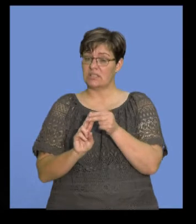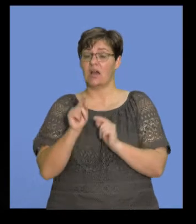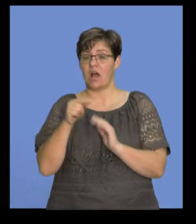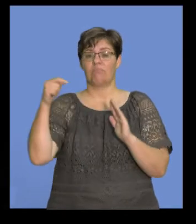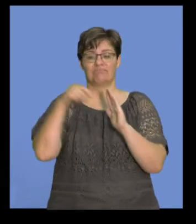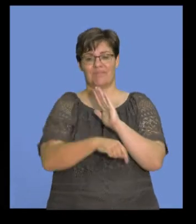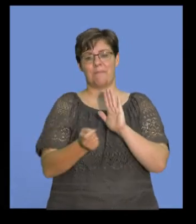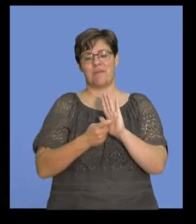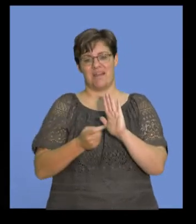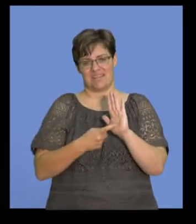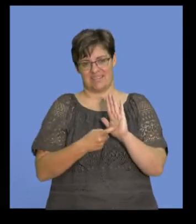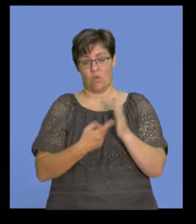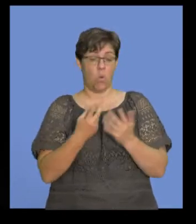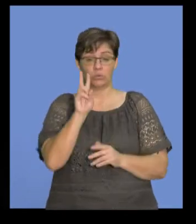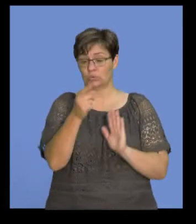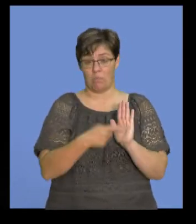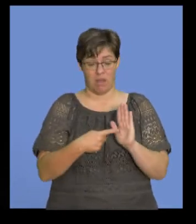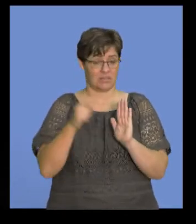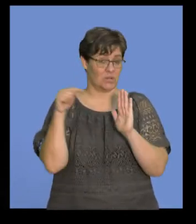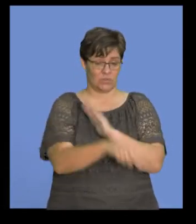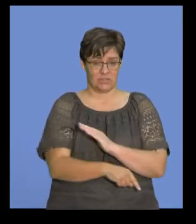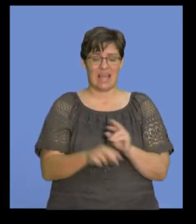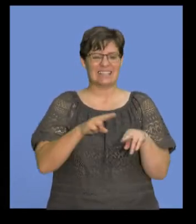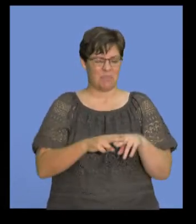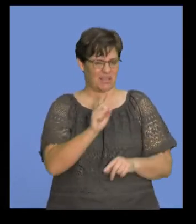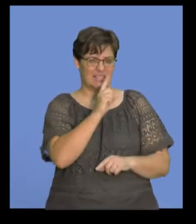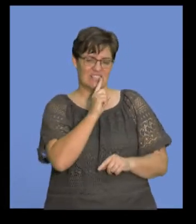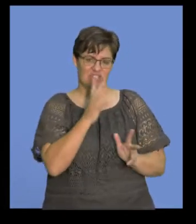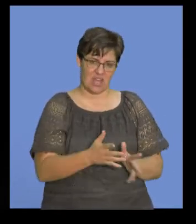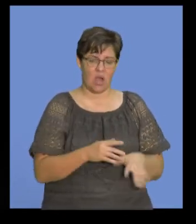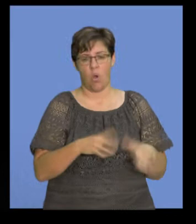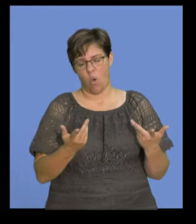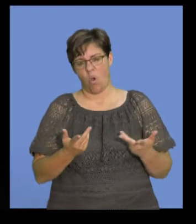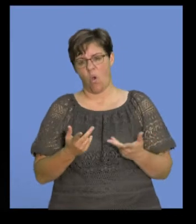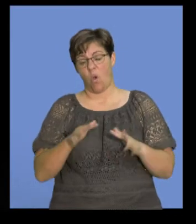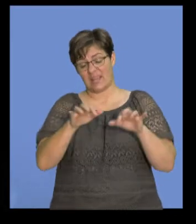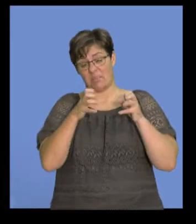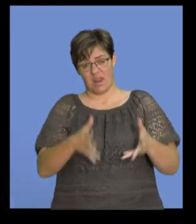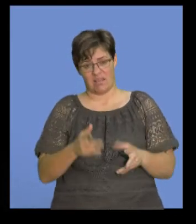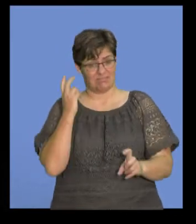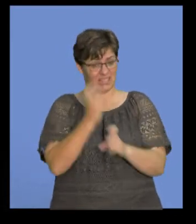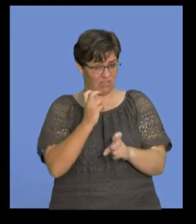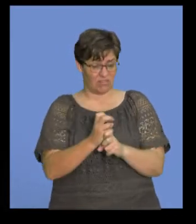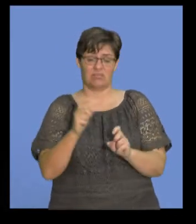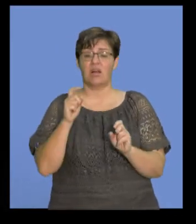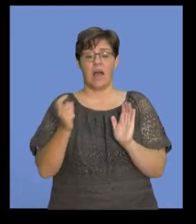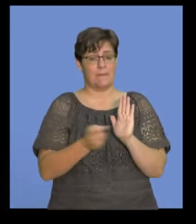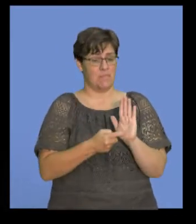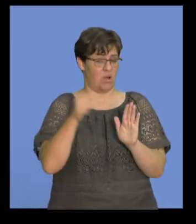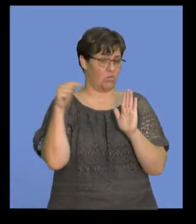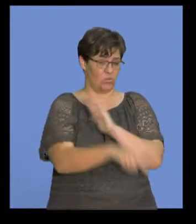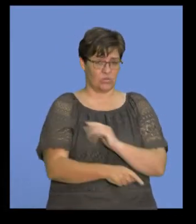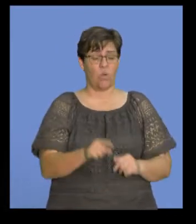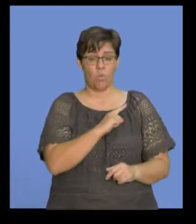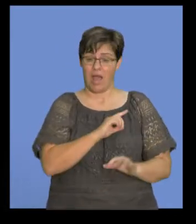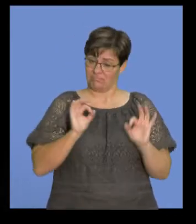often tend to lose a mark, or even two. If the examiner or your teachers are difficult, you're going to end up losing a mark, because the correct